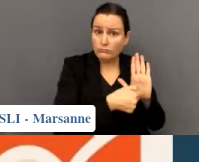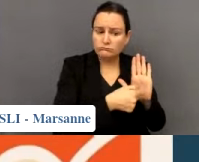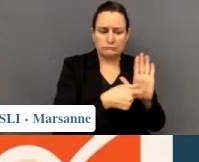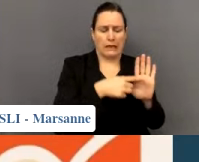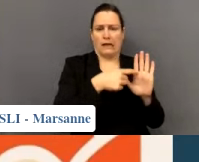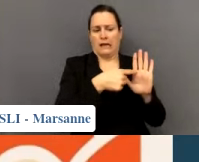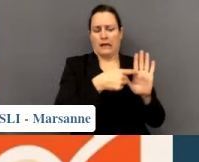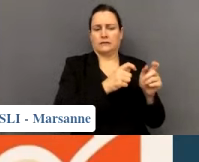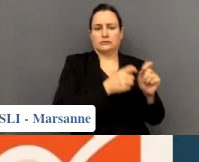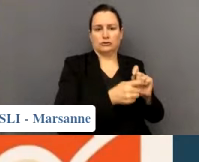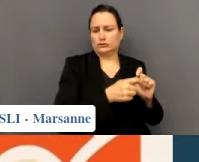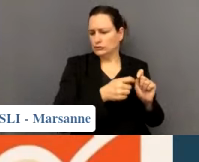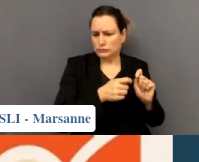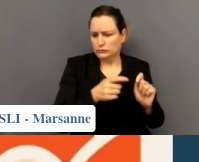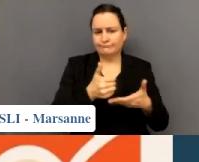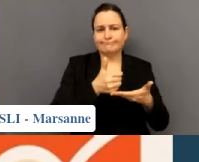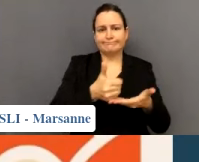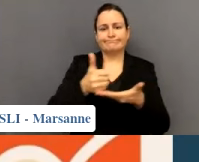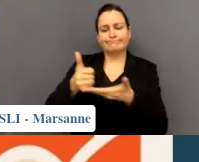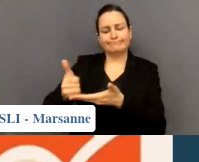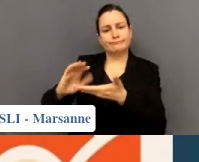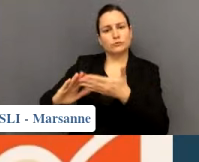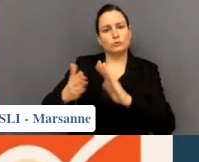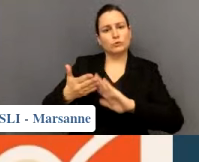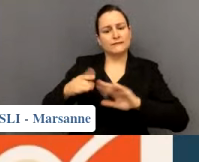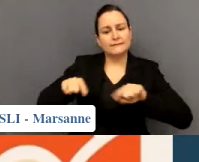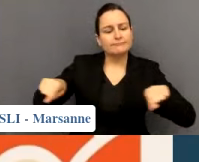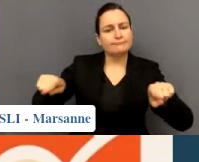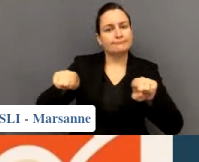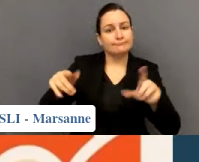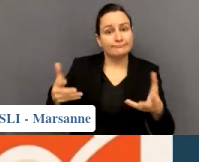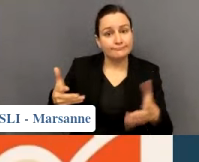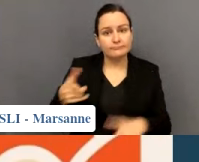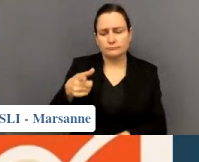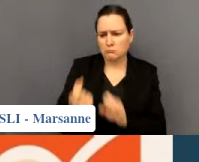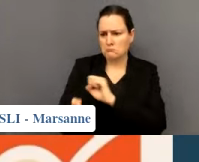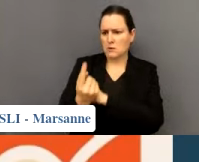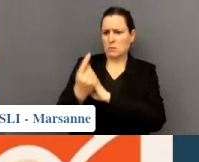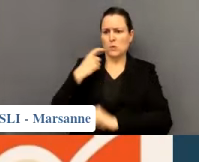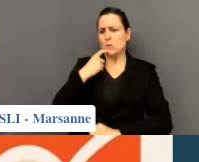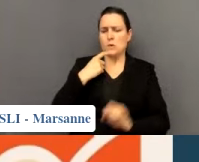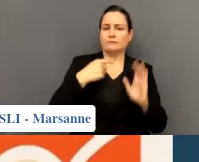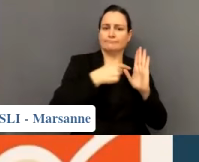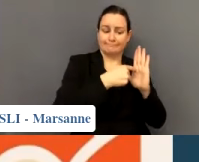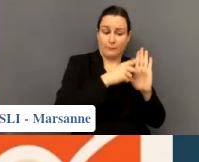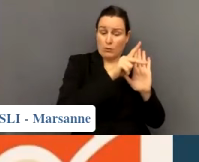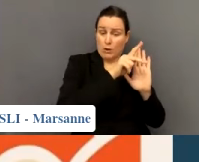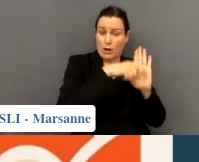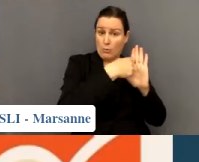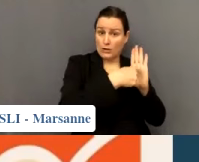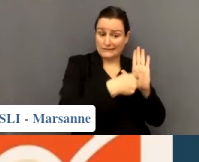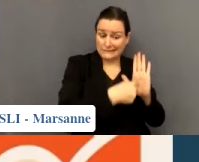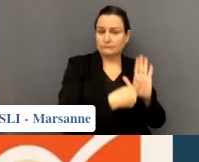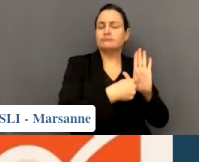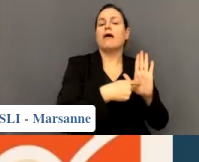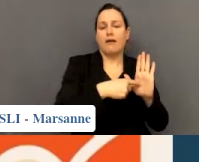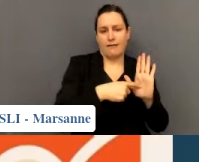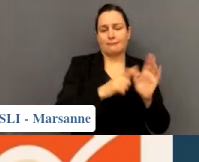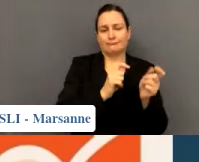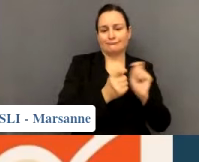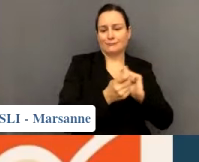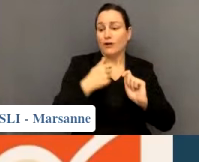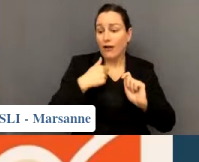being better able to adapt and respond to emerging issues in a timely way. At federal and state levels, social and